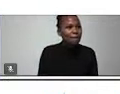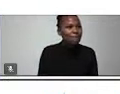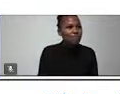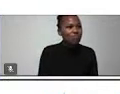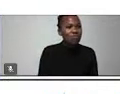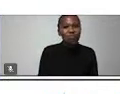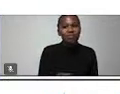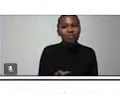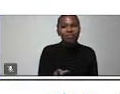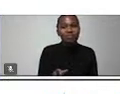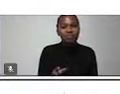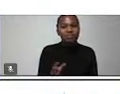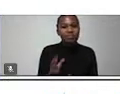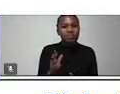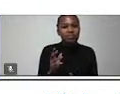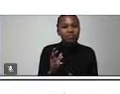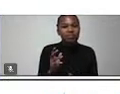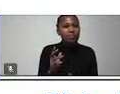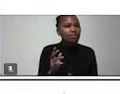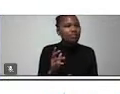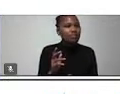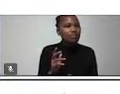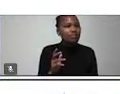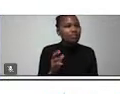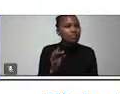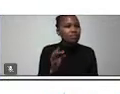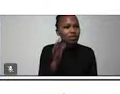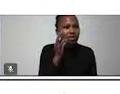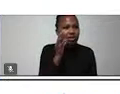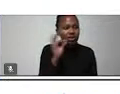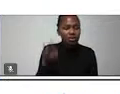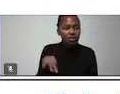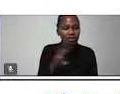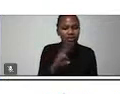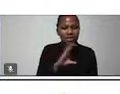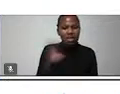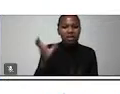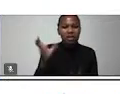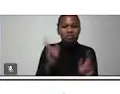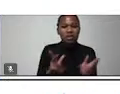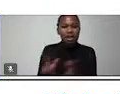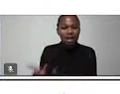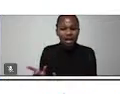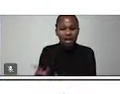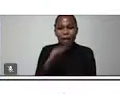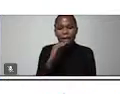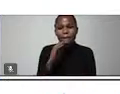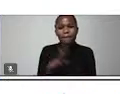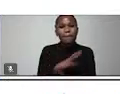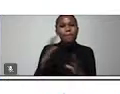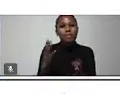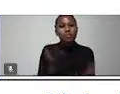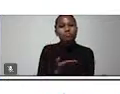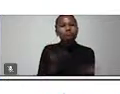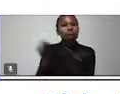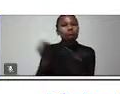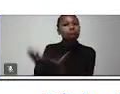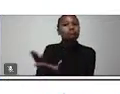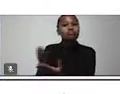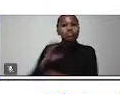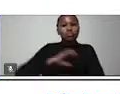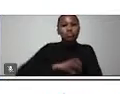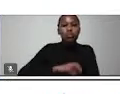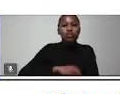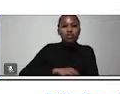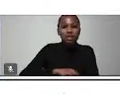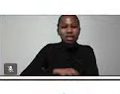have been, you know, affected, and the Western Cape again being the major, you know, exporting province, and